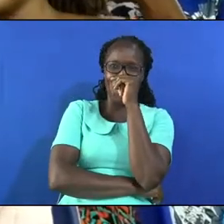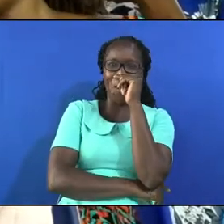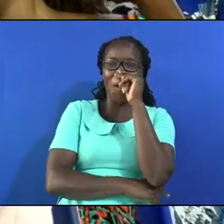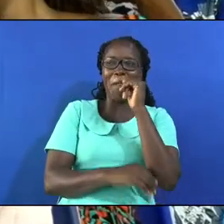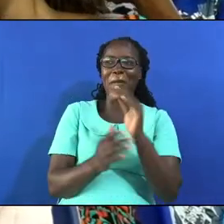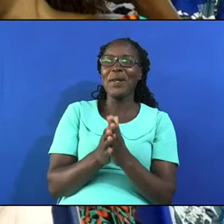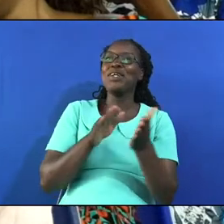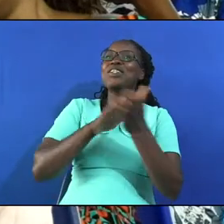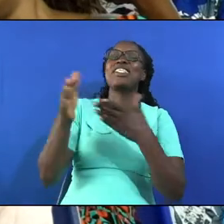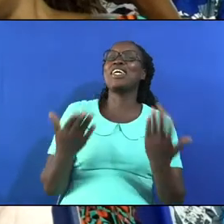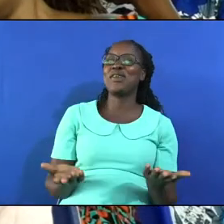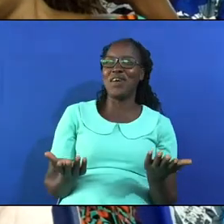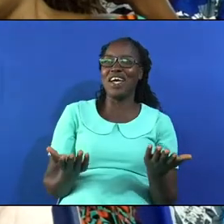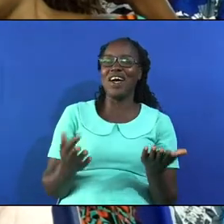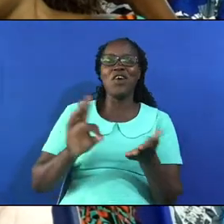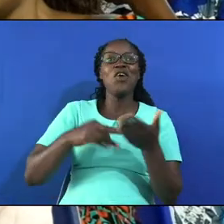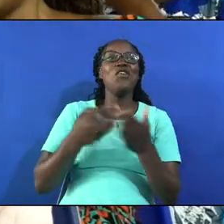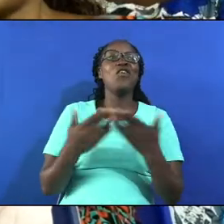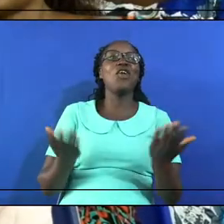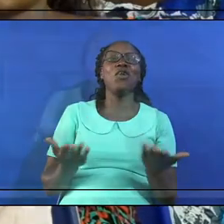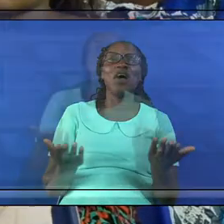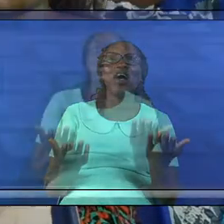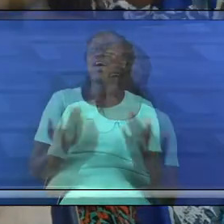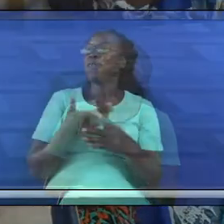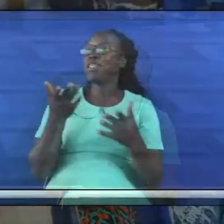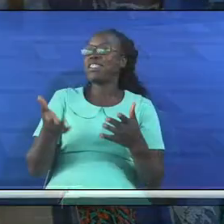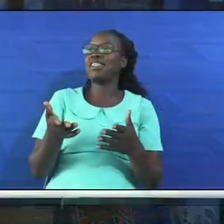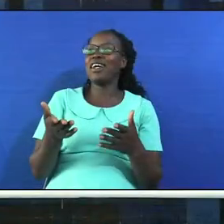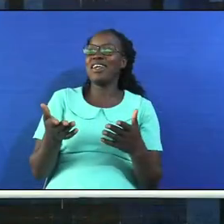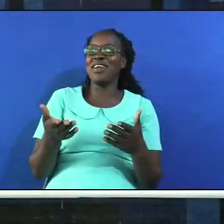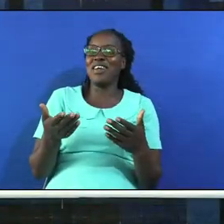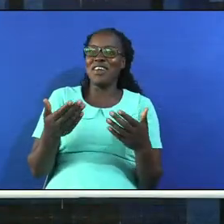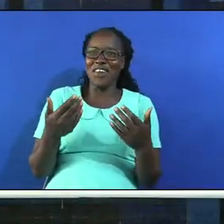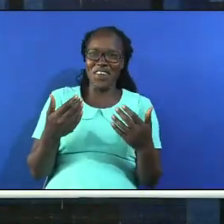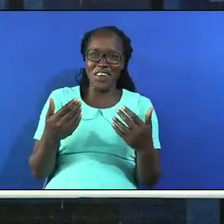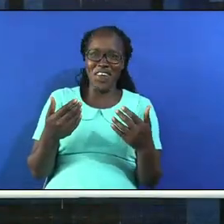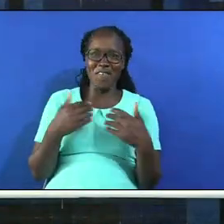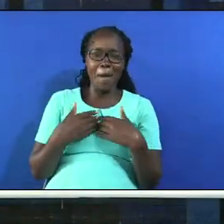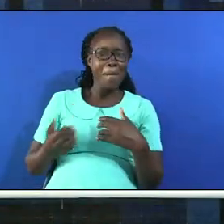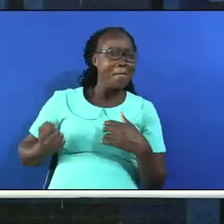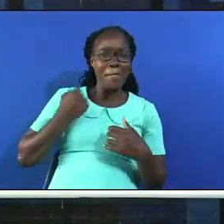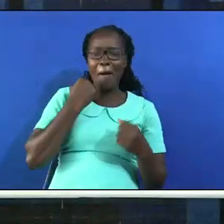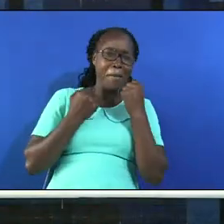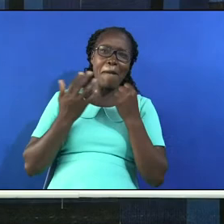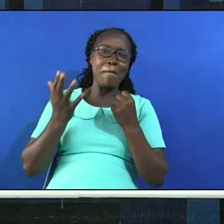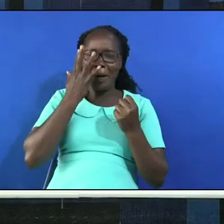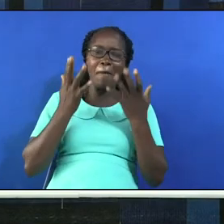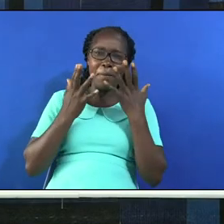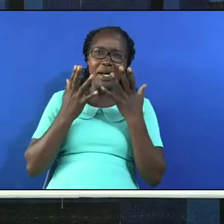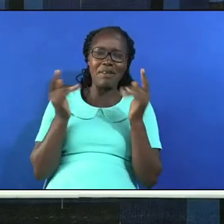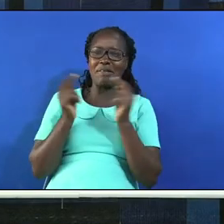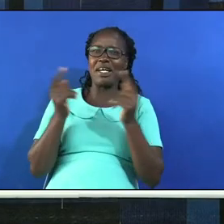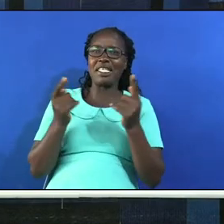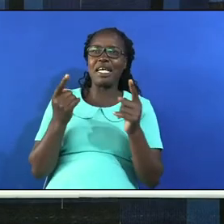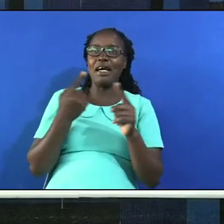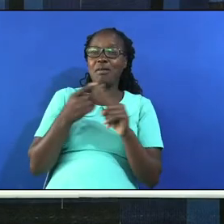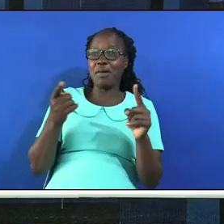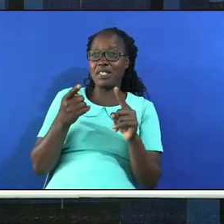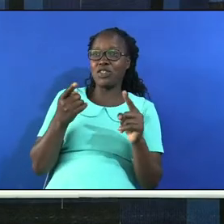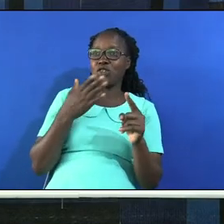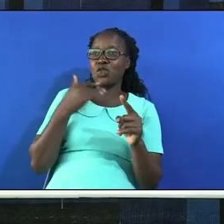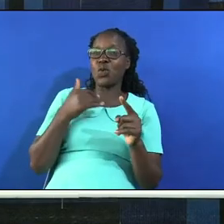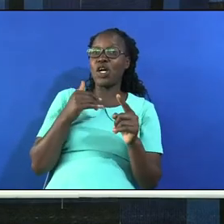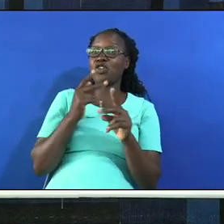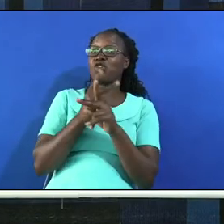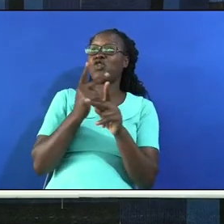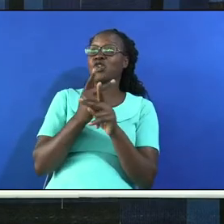Where do you slide? Where do you fall? But here you are. You have been beaten. You have been hurt. But because you want